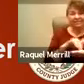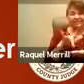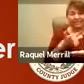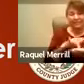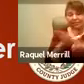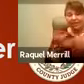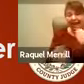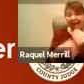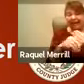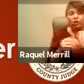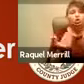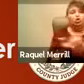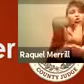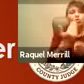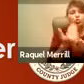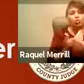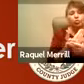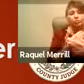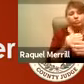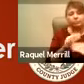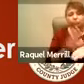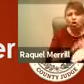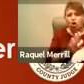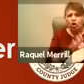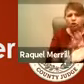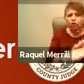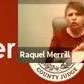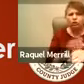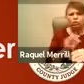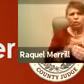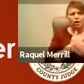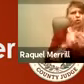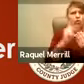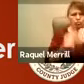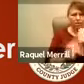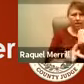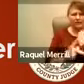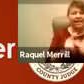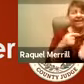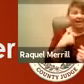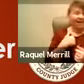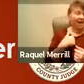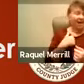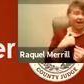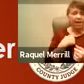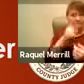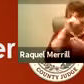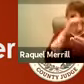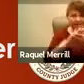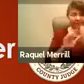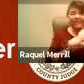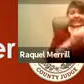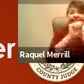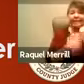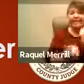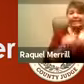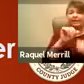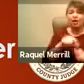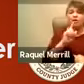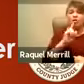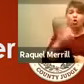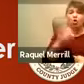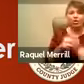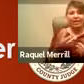adding new precautions to our program, and I believe that extending this order, giving